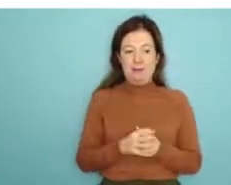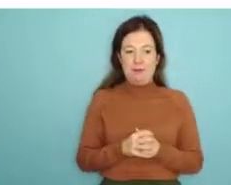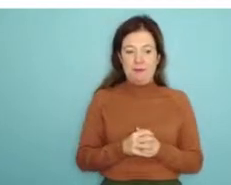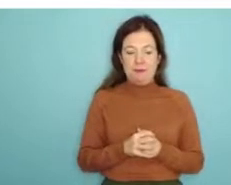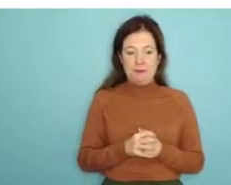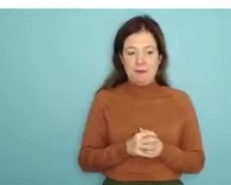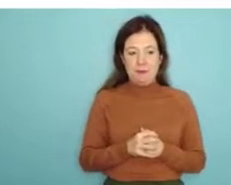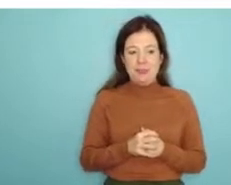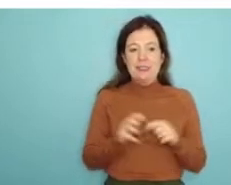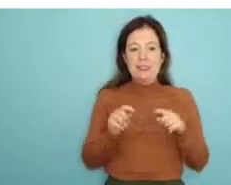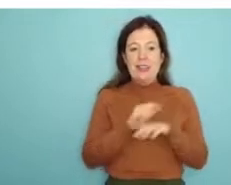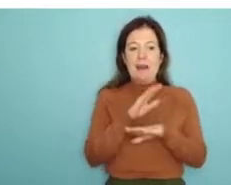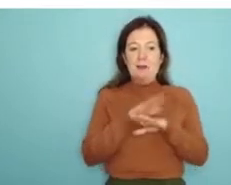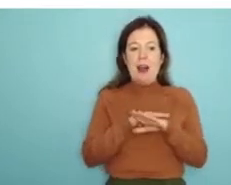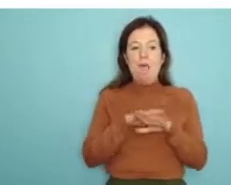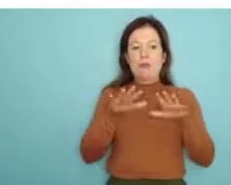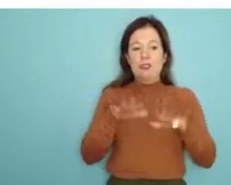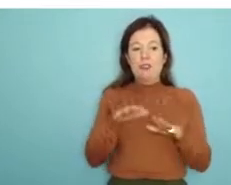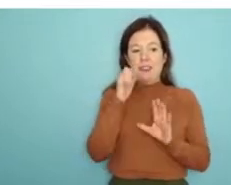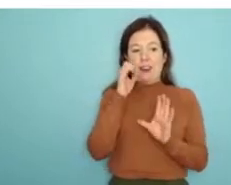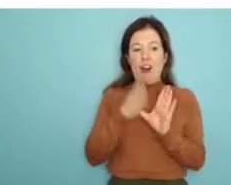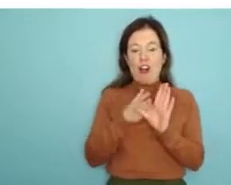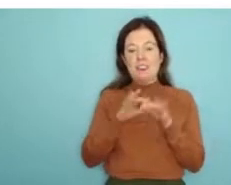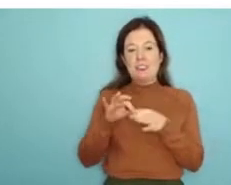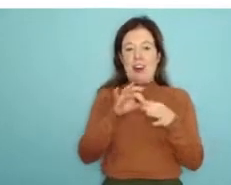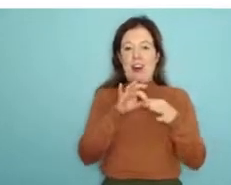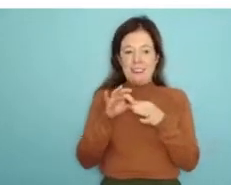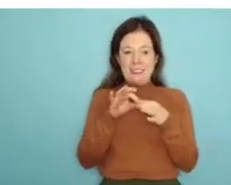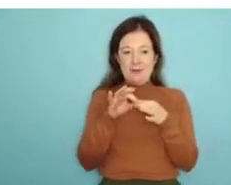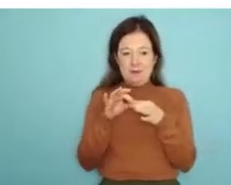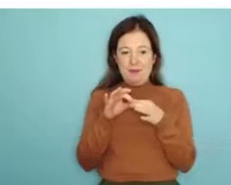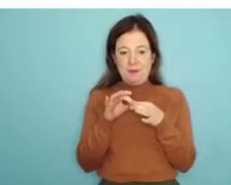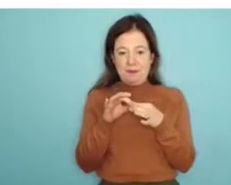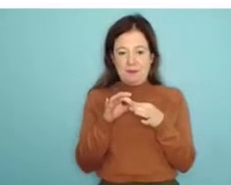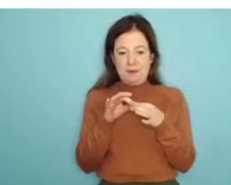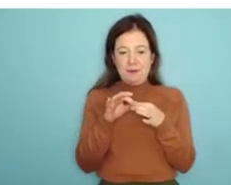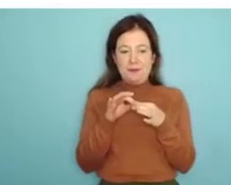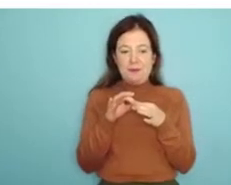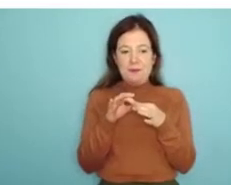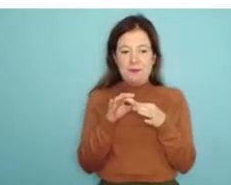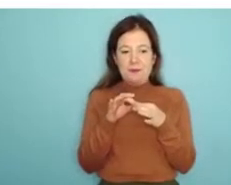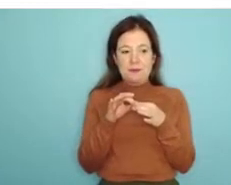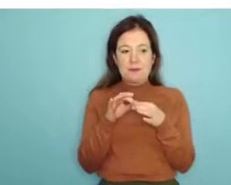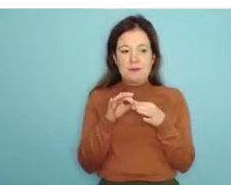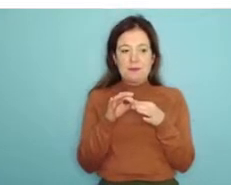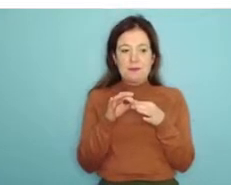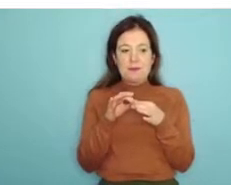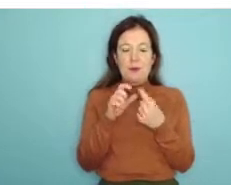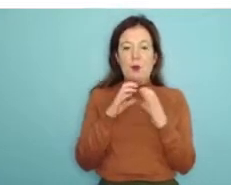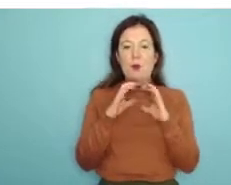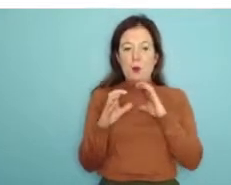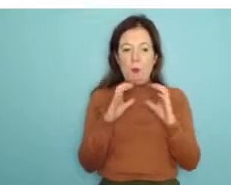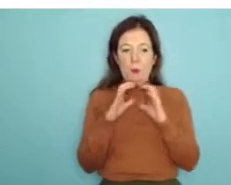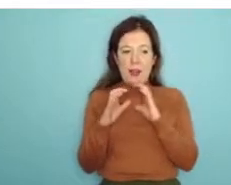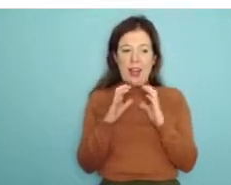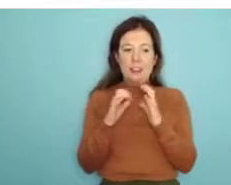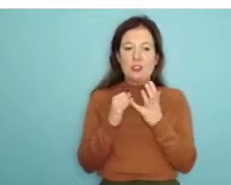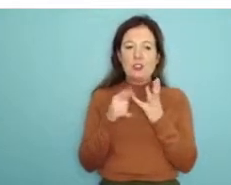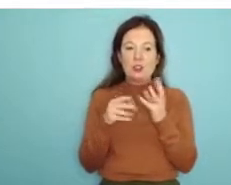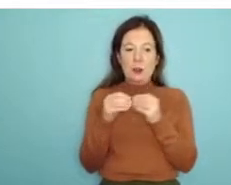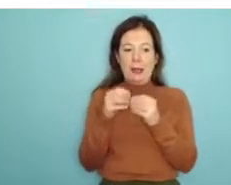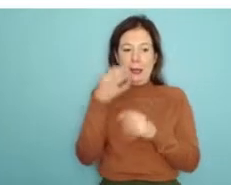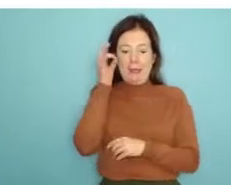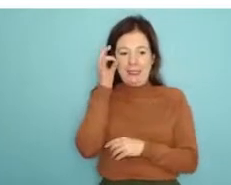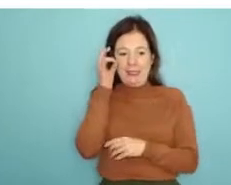Psychology Communication Subcommittee, and I'm also a trustee for Male Voice.